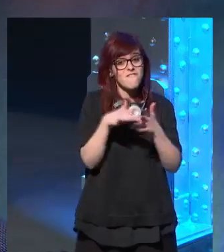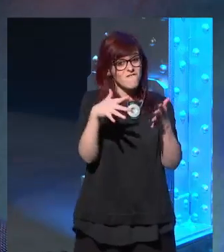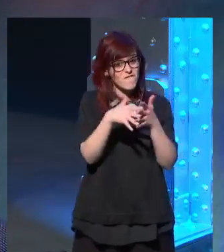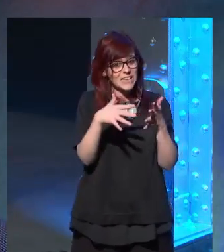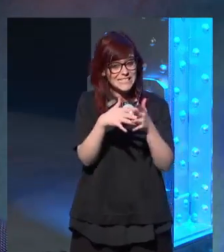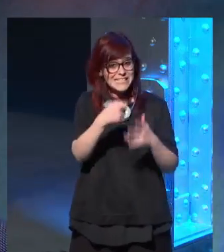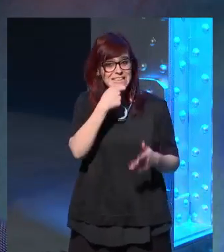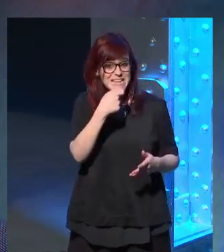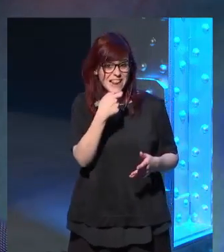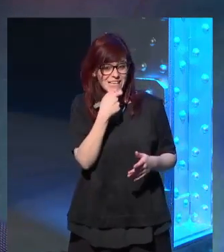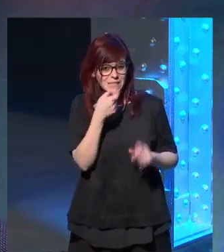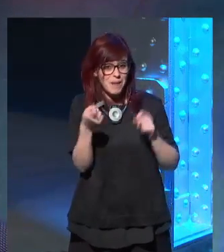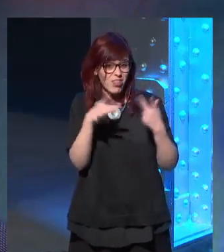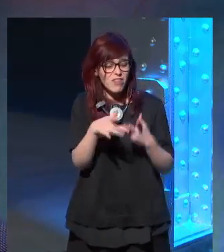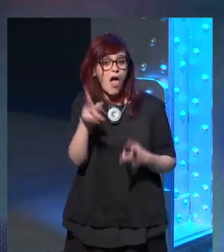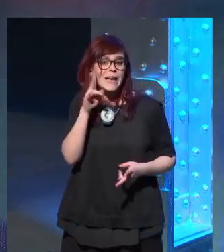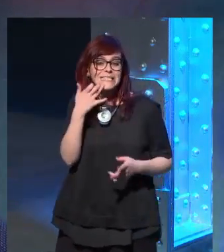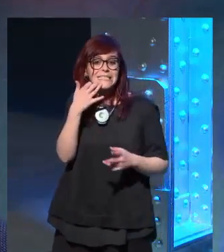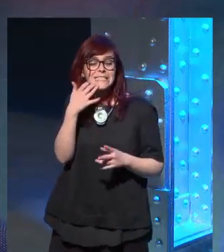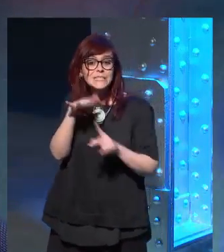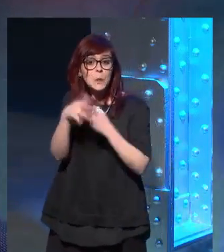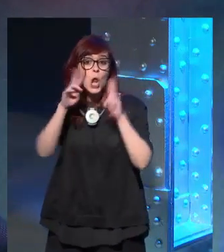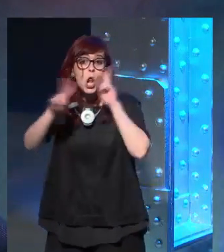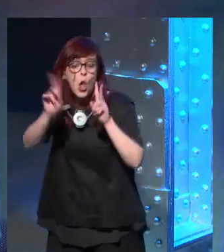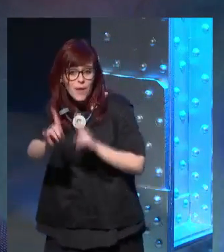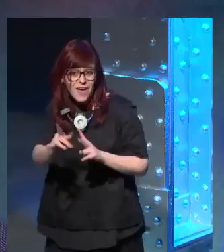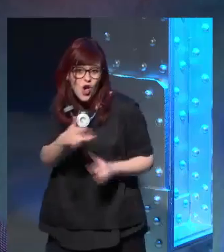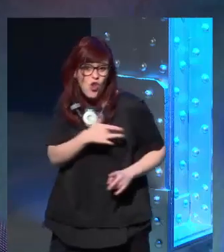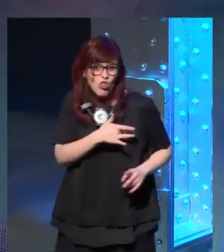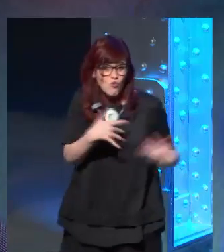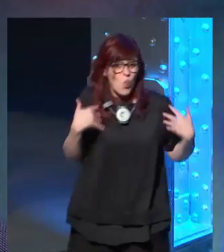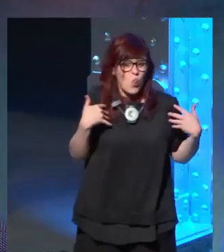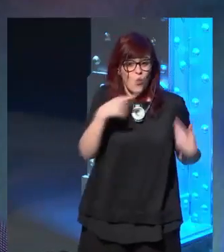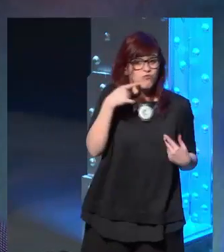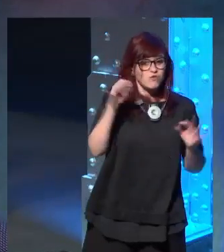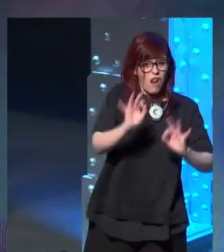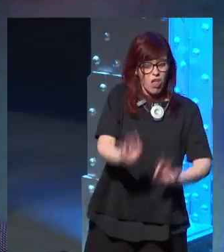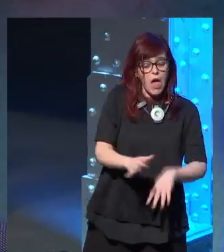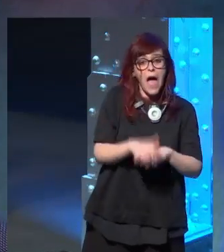bliss. And we also talked a little bit before, backstage.